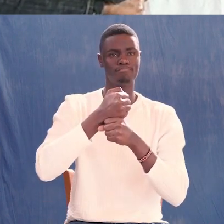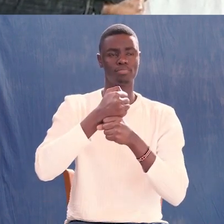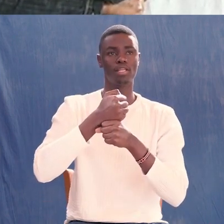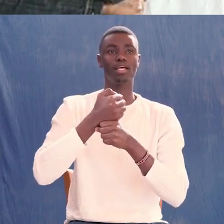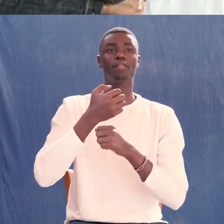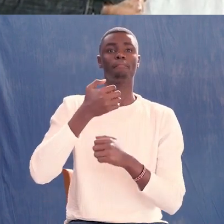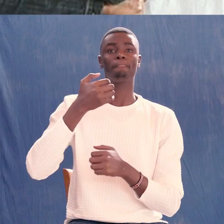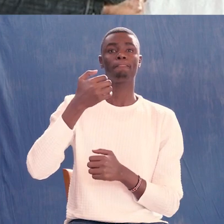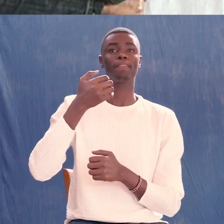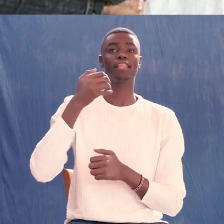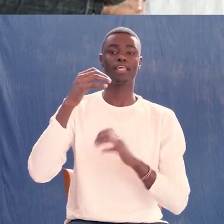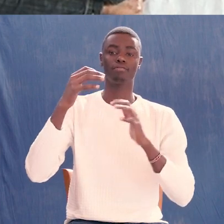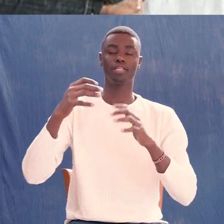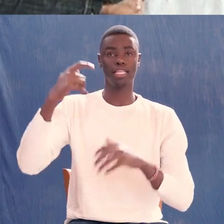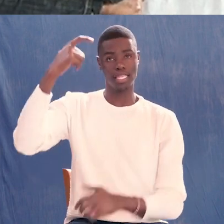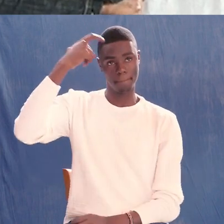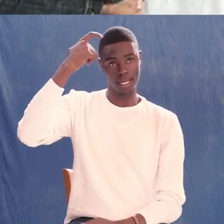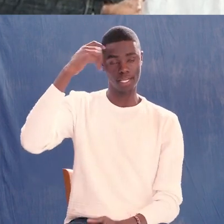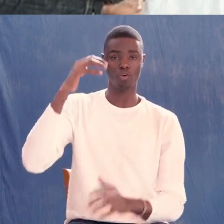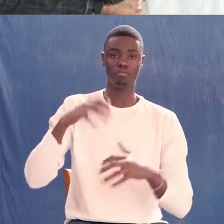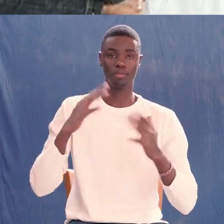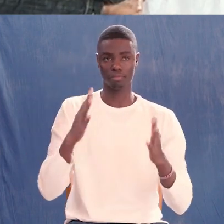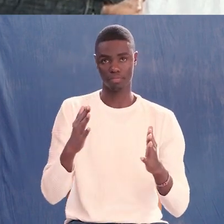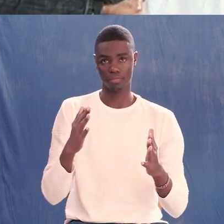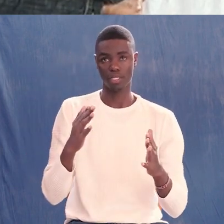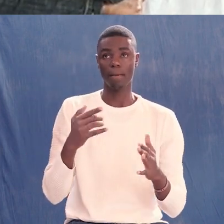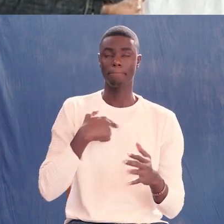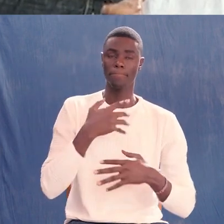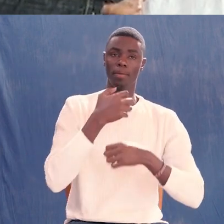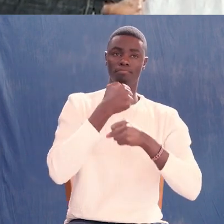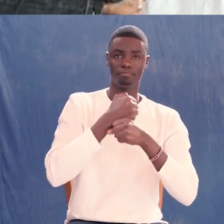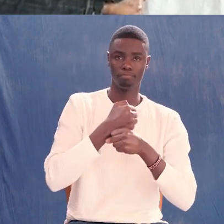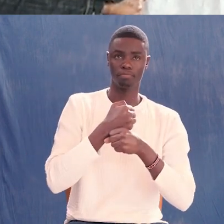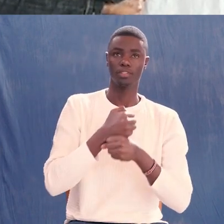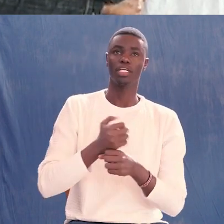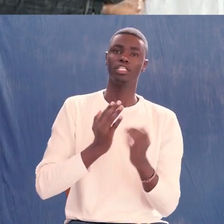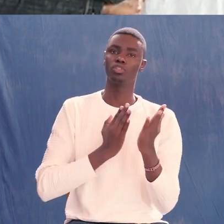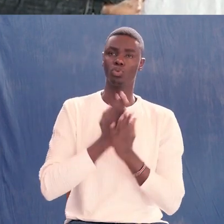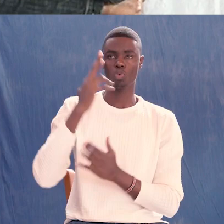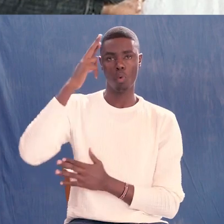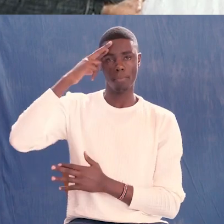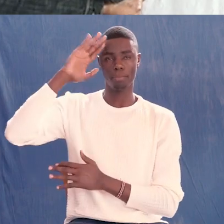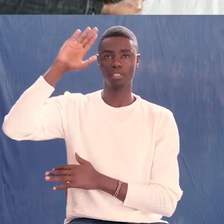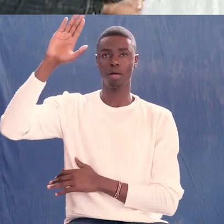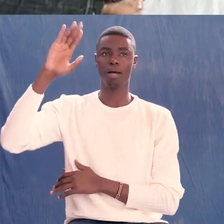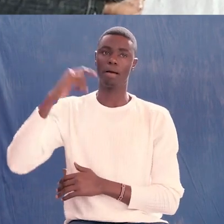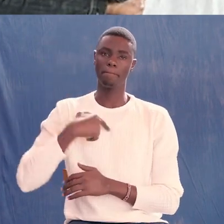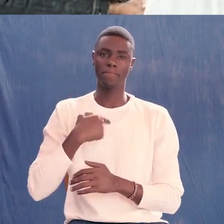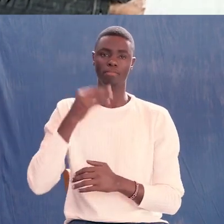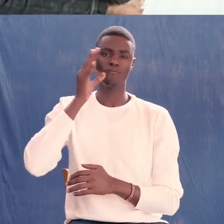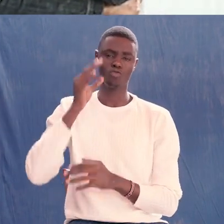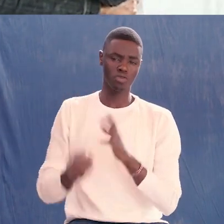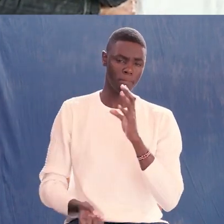outside of the vine I can do nothing. I trust that it is your purpose that I should bear much fruit